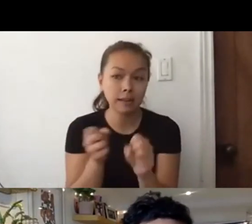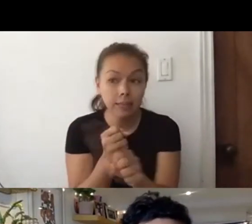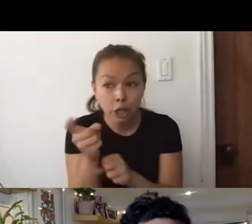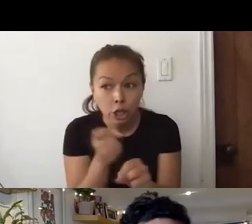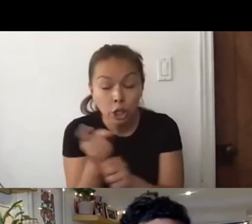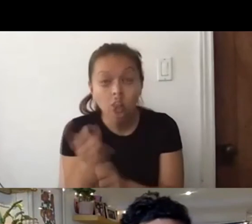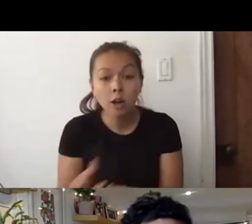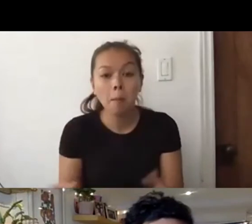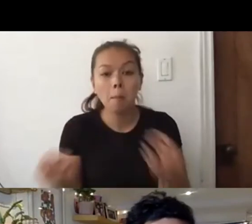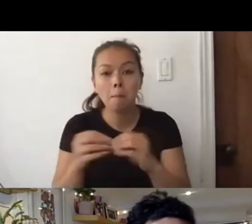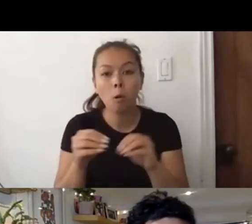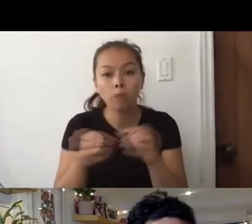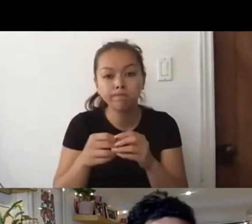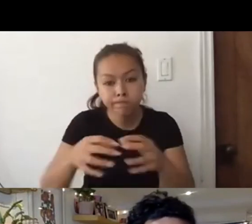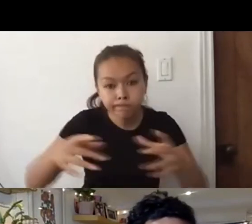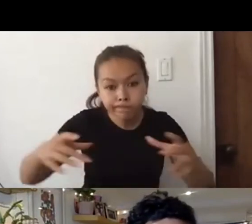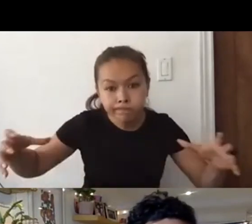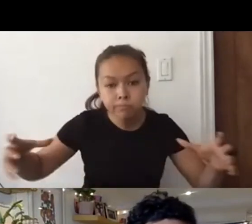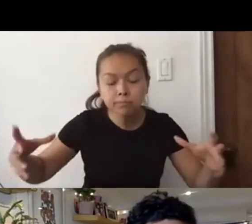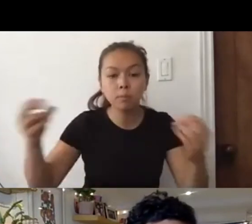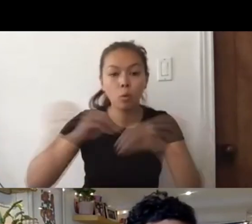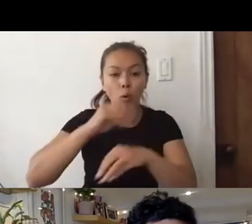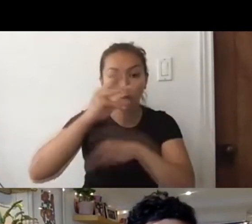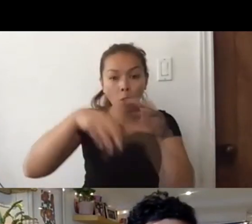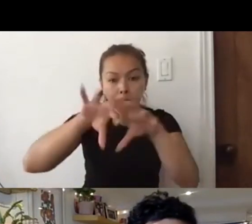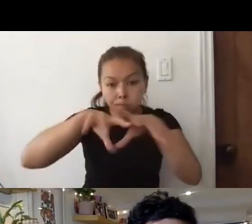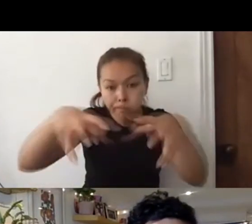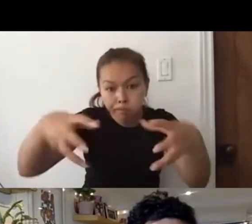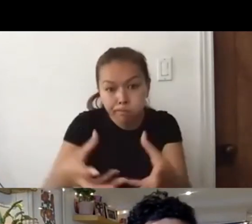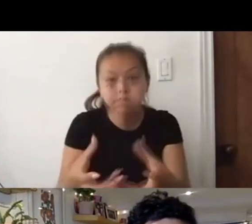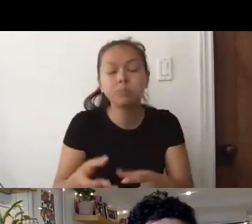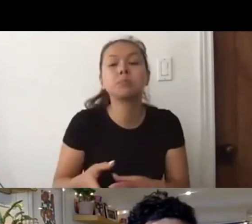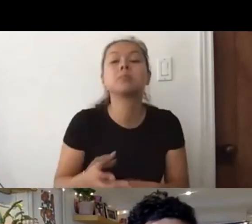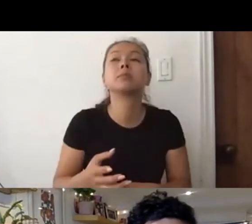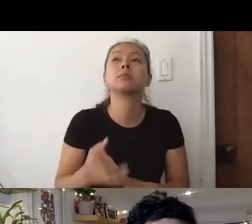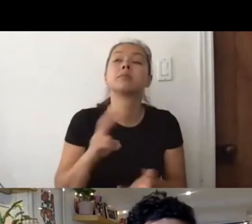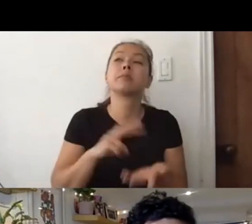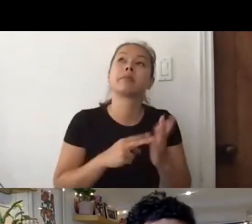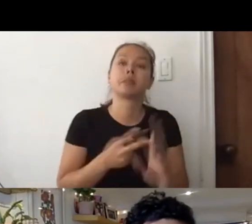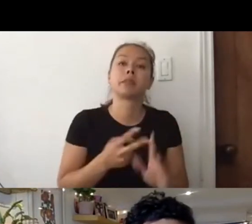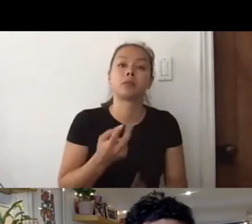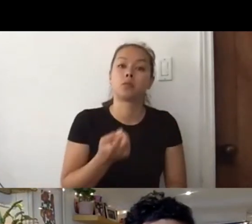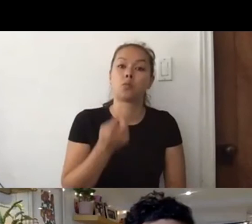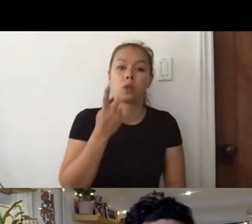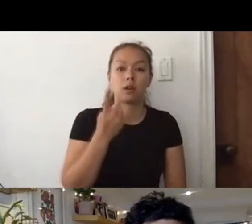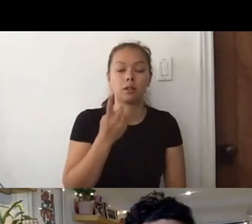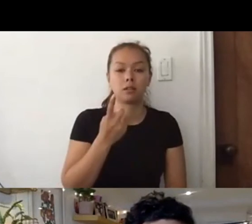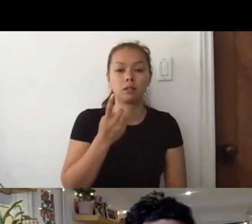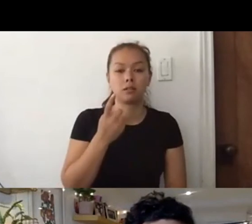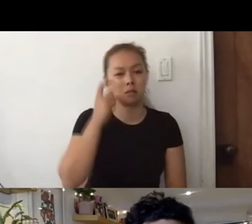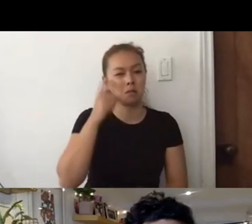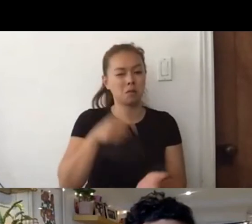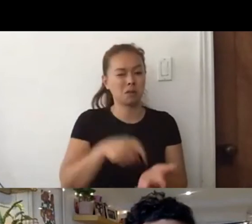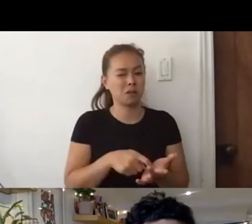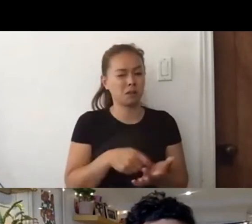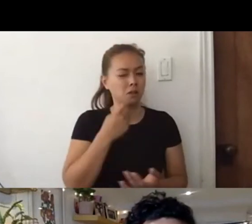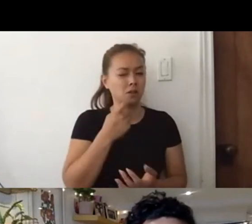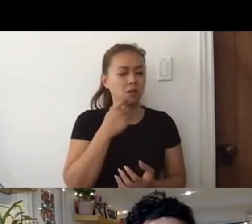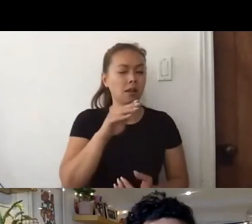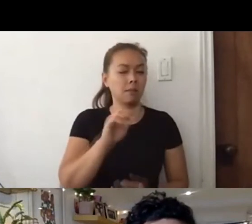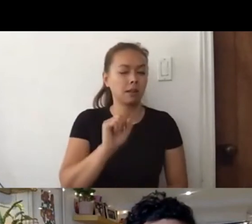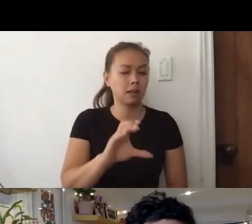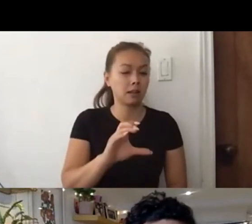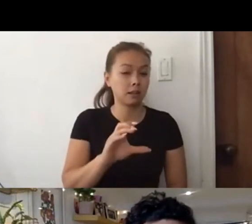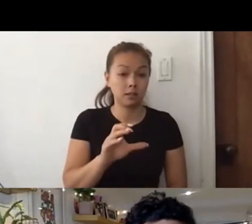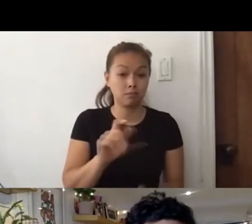globalization. I think one way that toxic masculinity has evolved is that it kind of is able